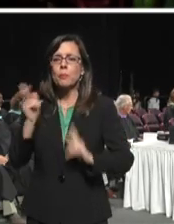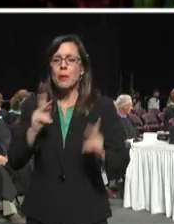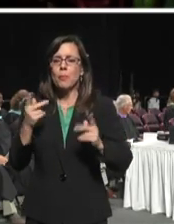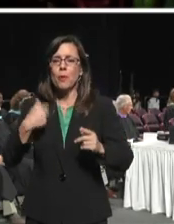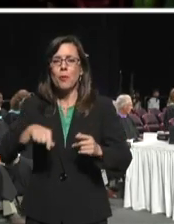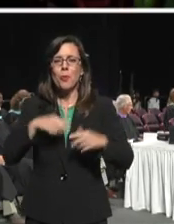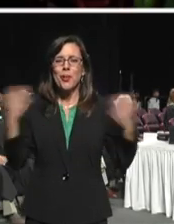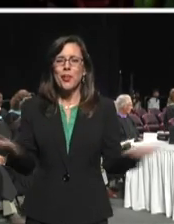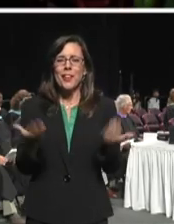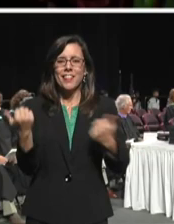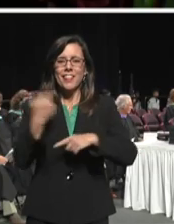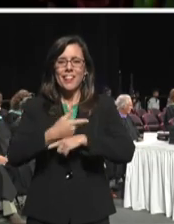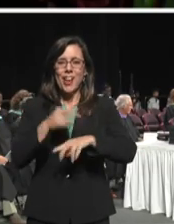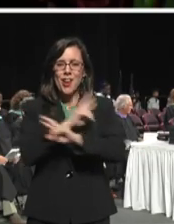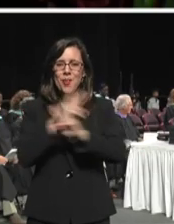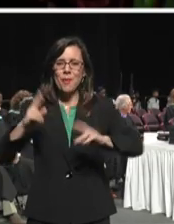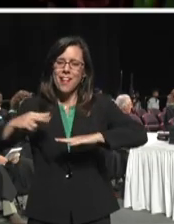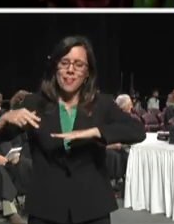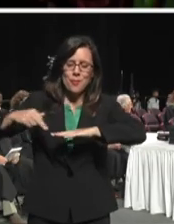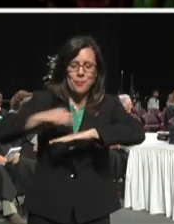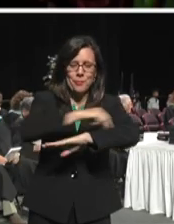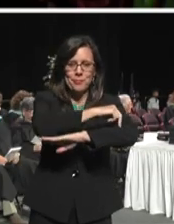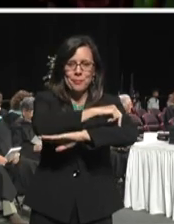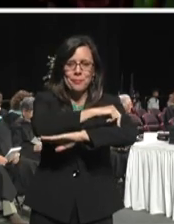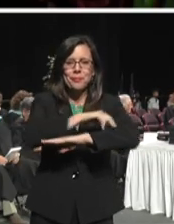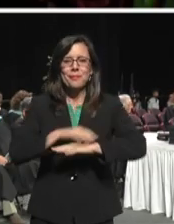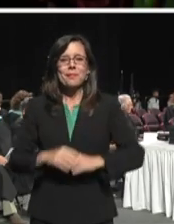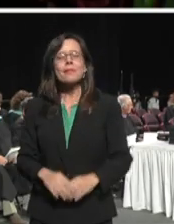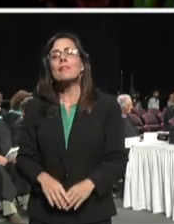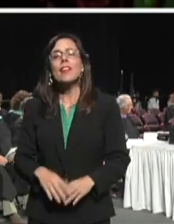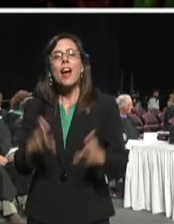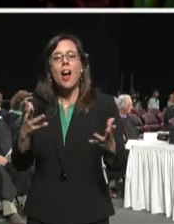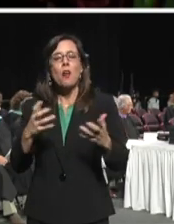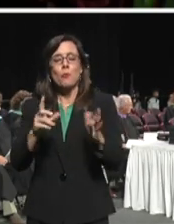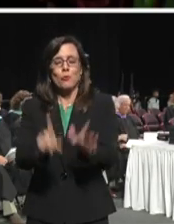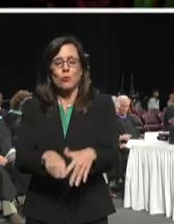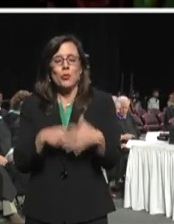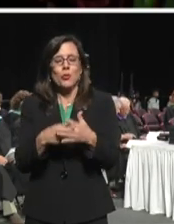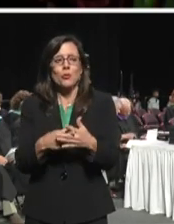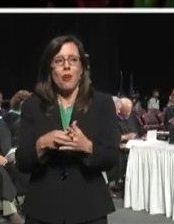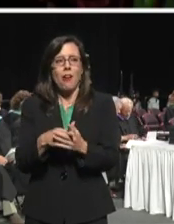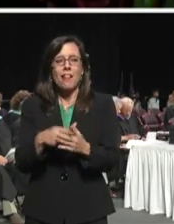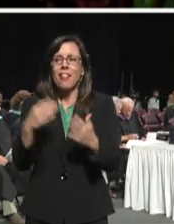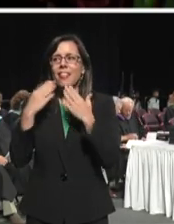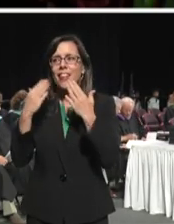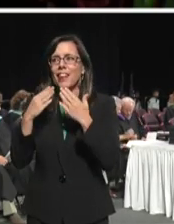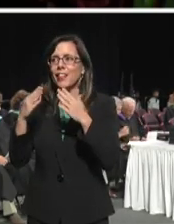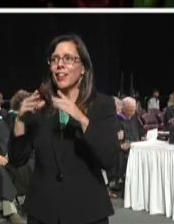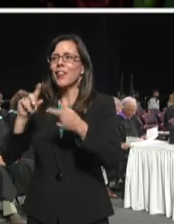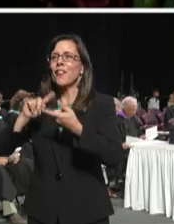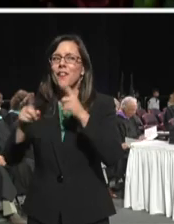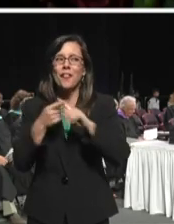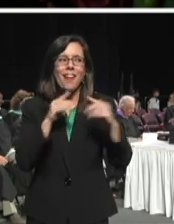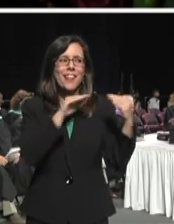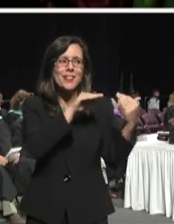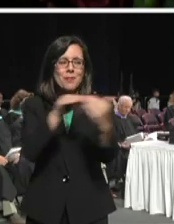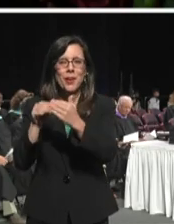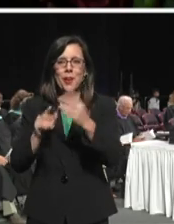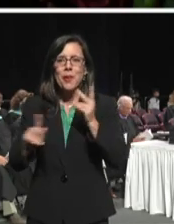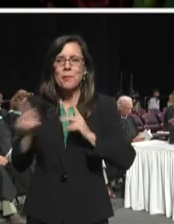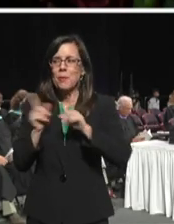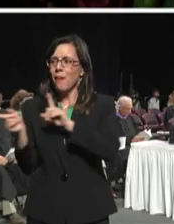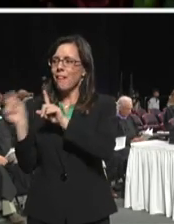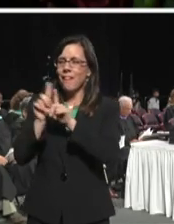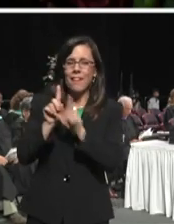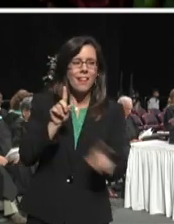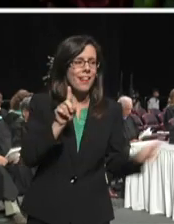here today, getting ready to walk the stage. I would like to start off with thanking our friends and peers, the ones who walked with